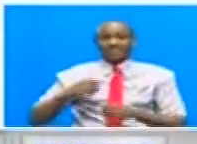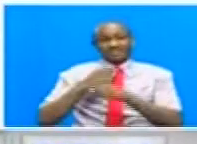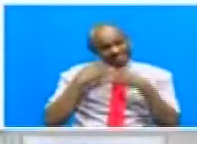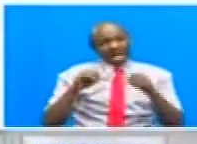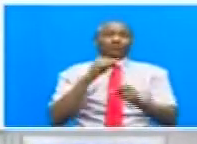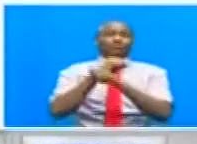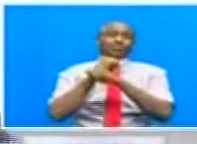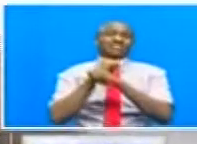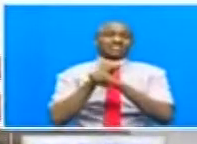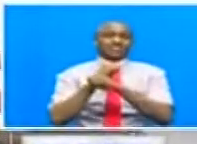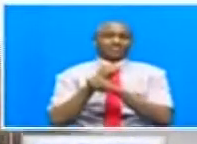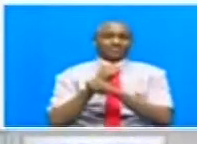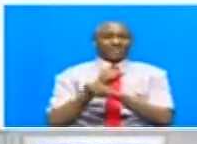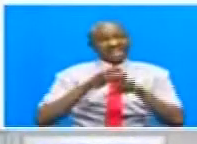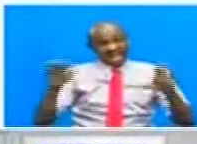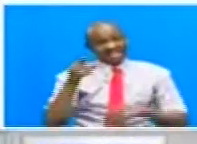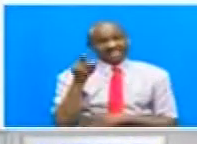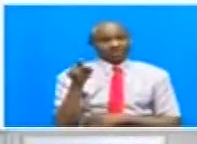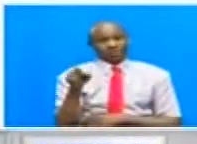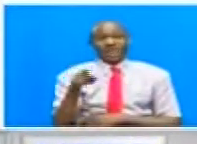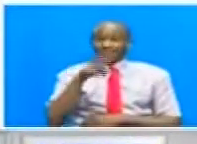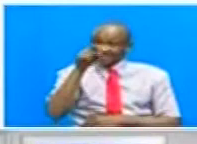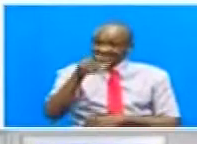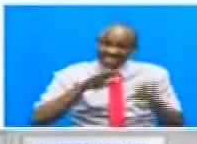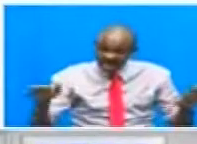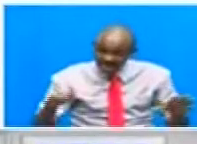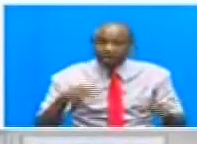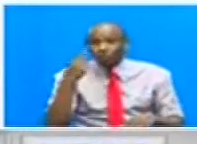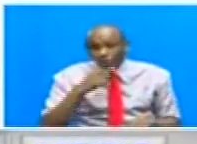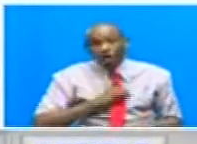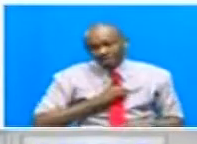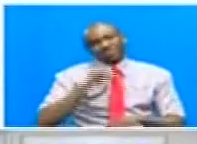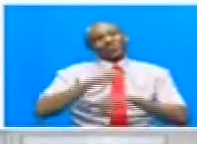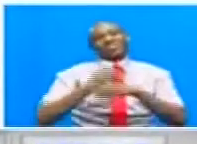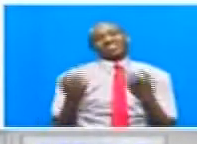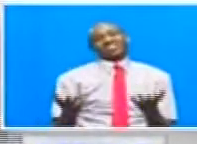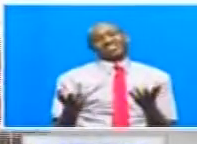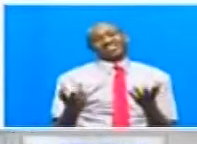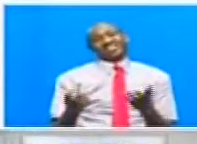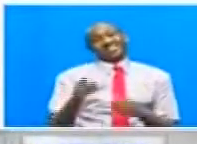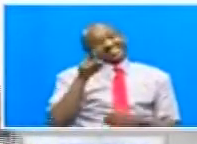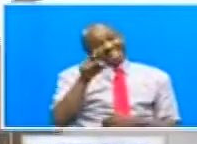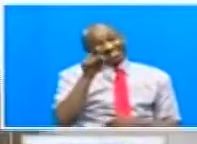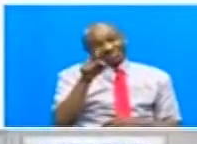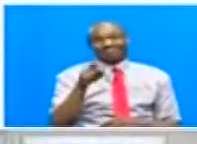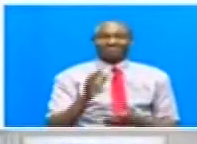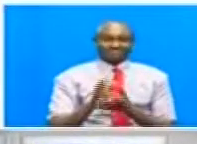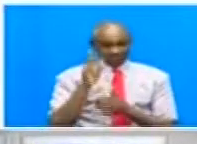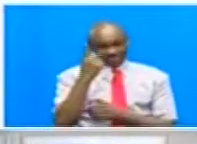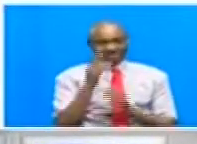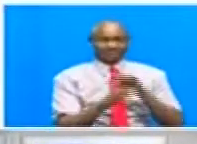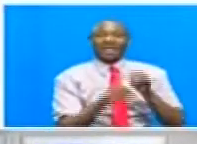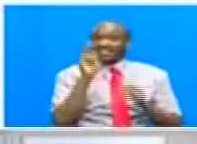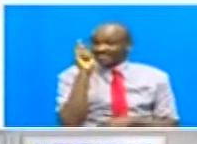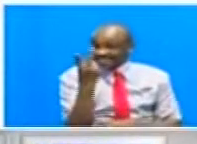protect a piece of land that essentially belonged to the school. I think that is the first thing. But the second thing, I think, is